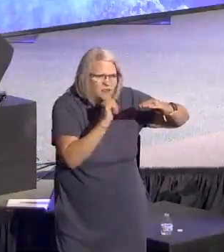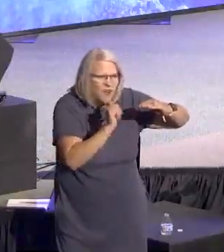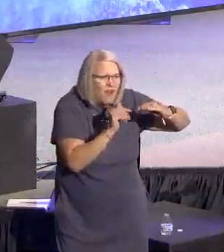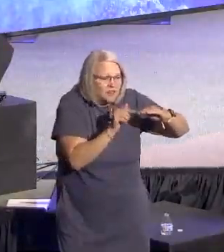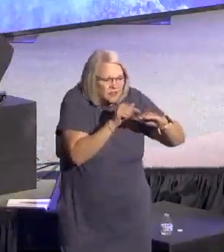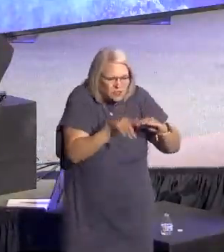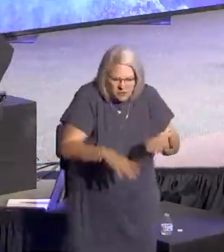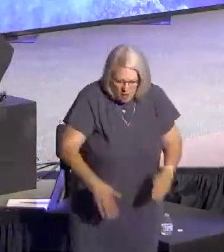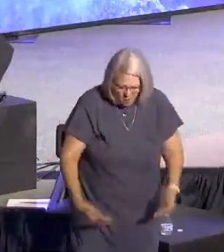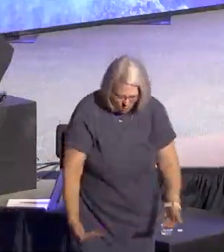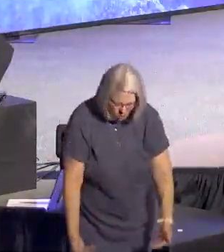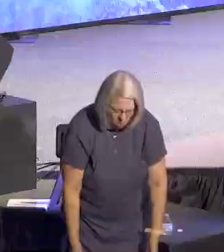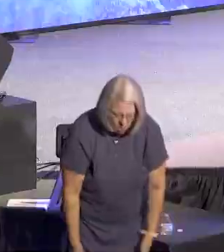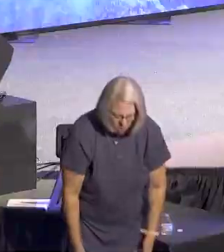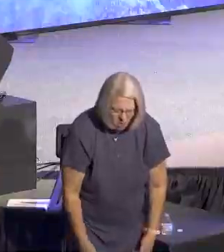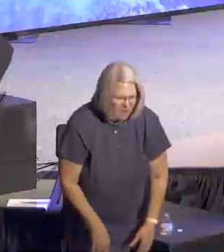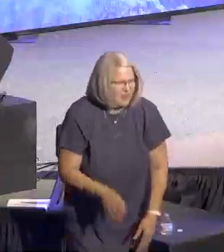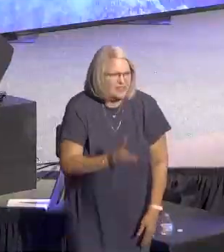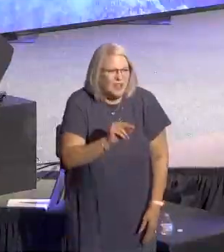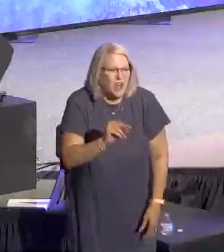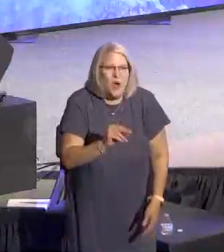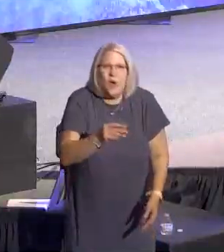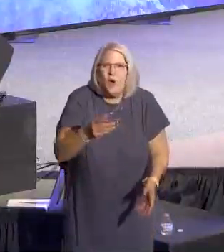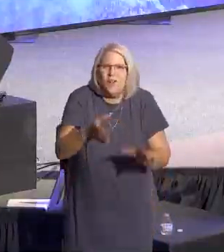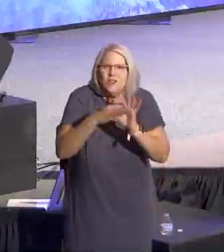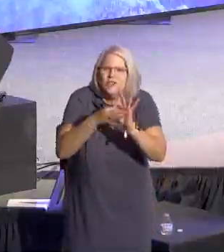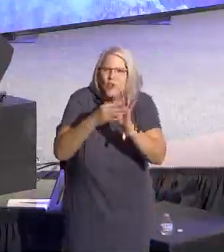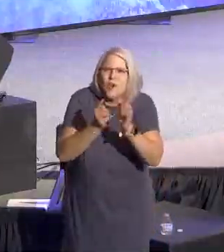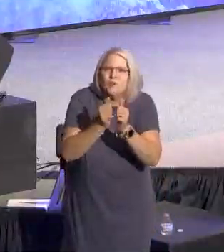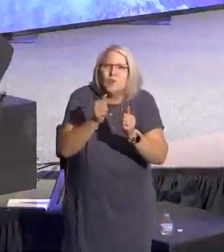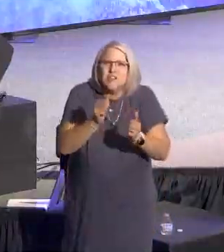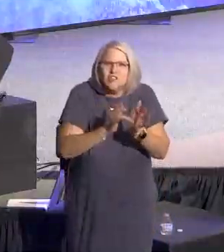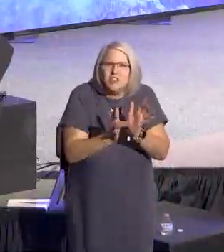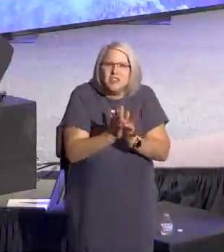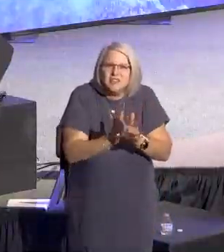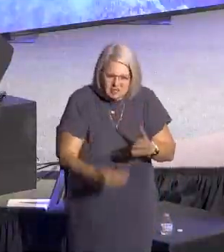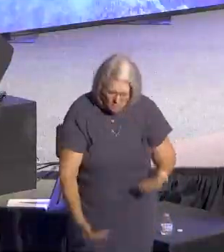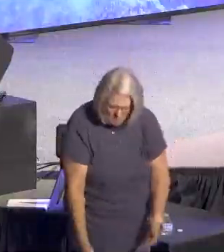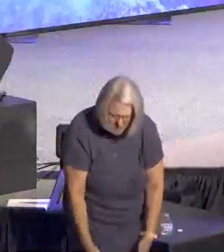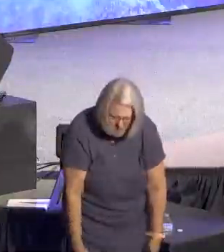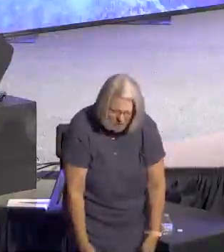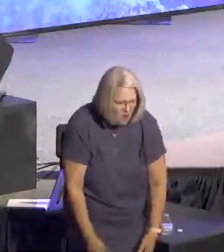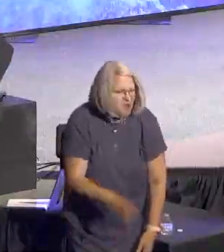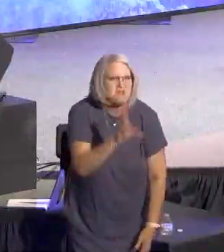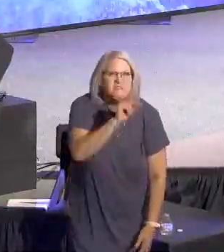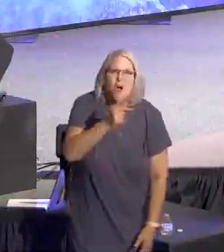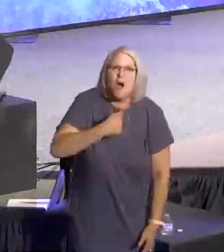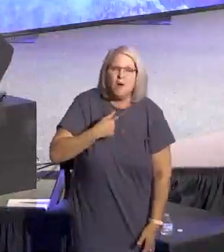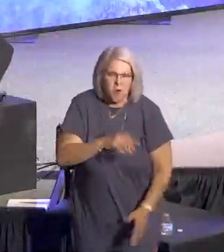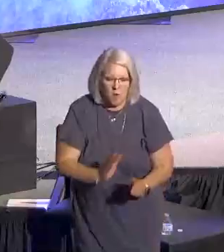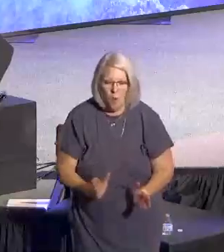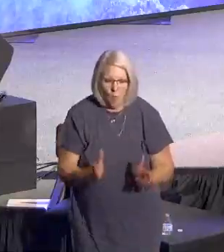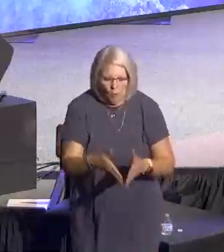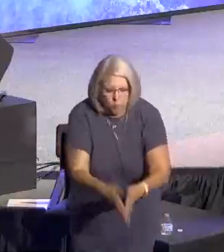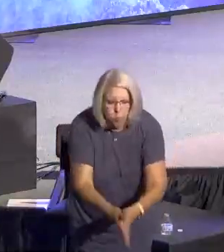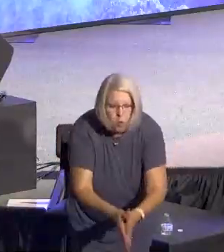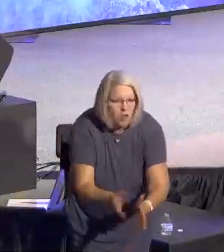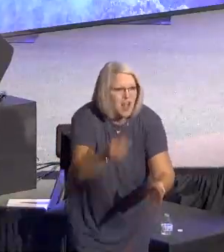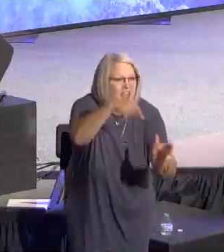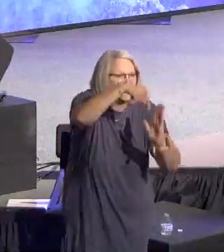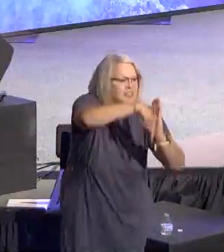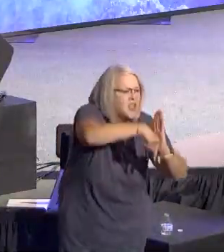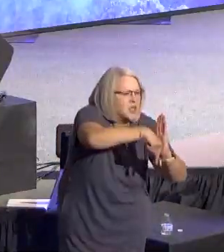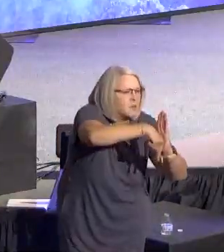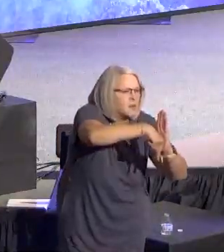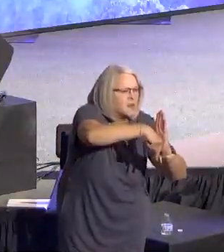reach out for God and go deeper with him than you ever got before. To not settle for a shallow relationship